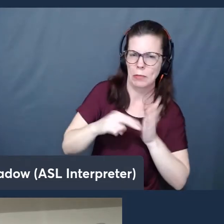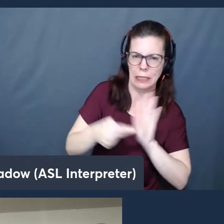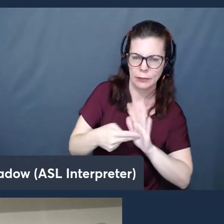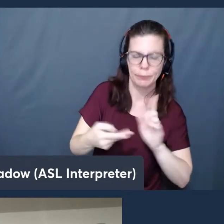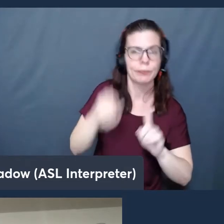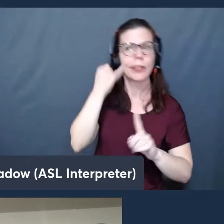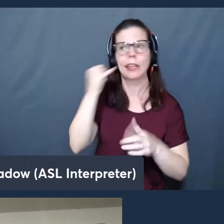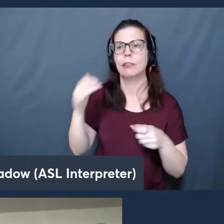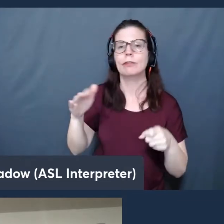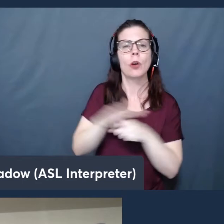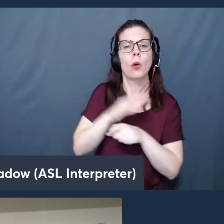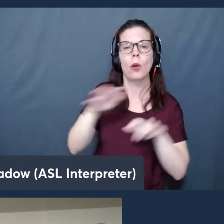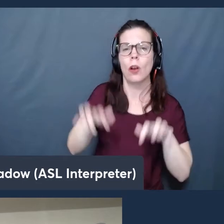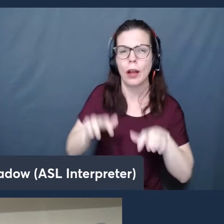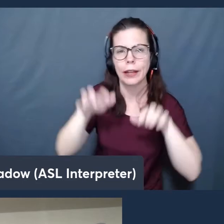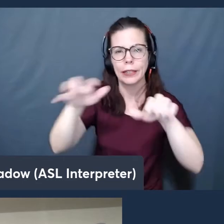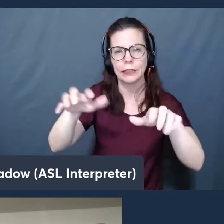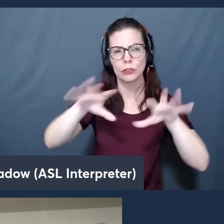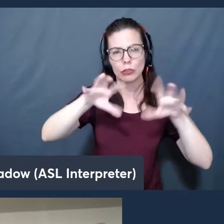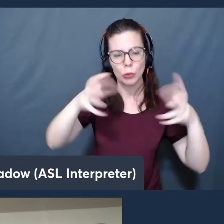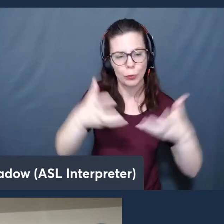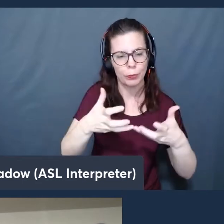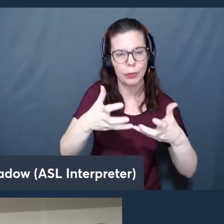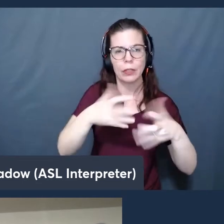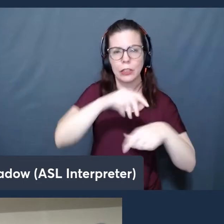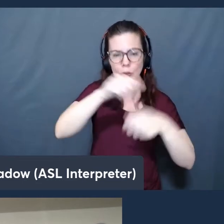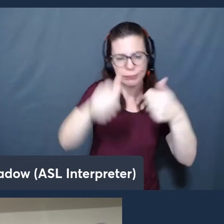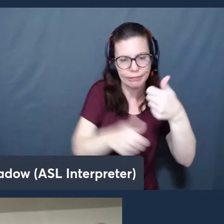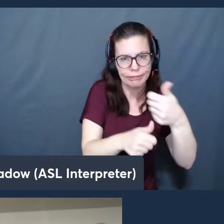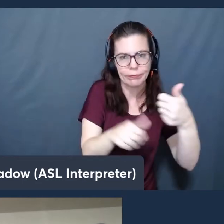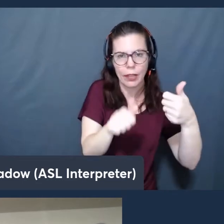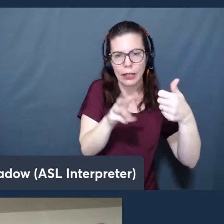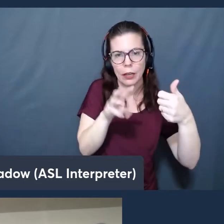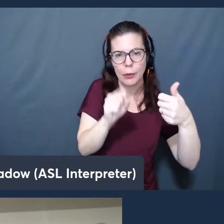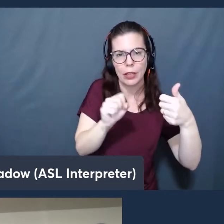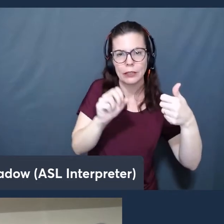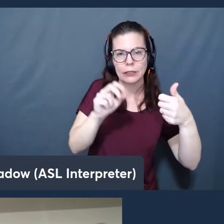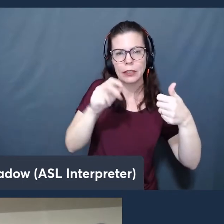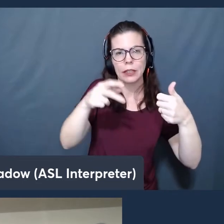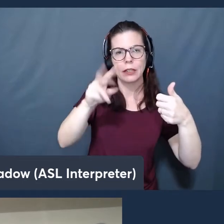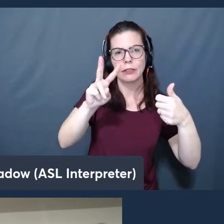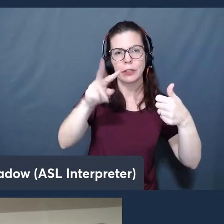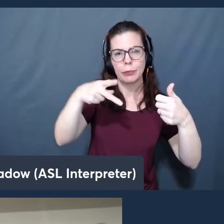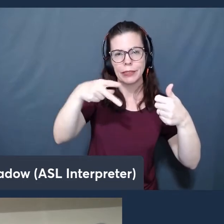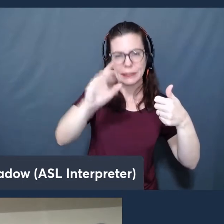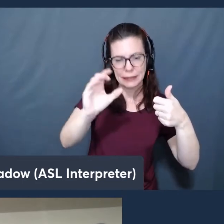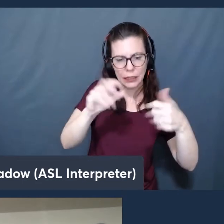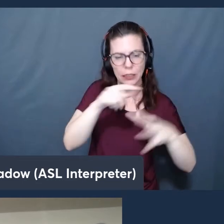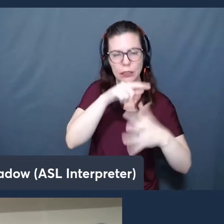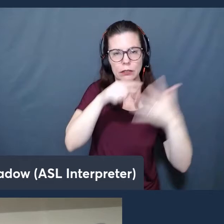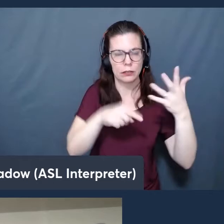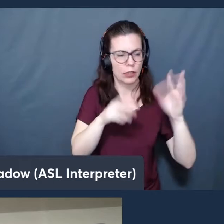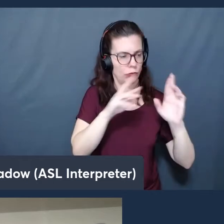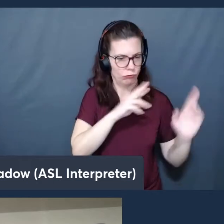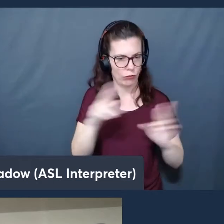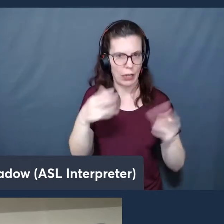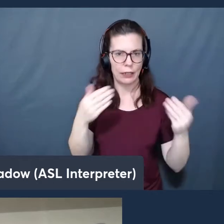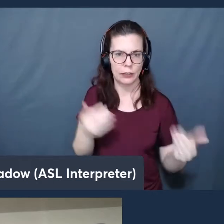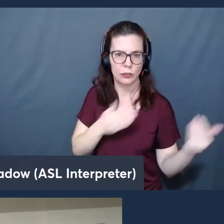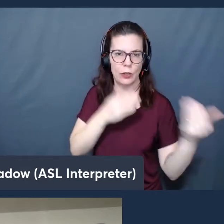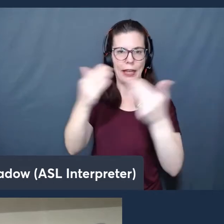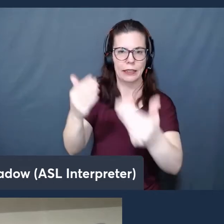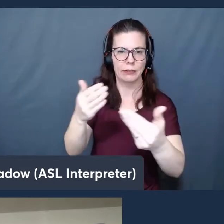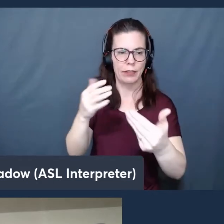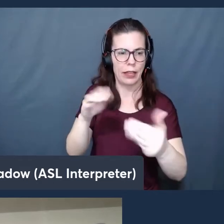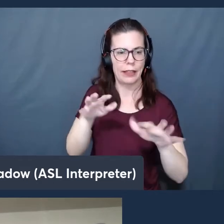segment, you've built it and analyzed it within your AWS VPC, you're ready to maybe activate that